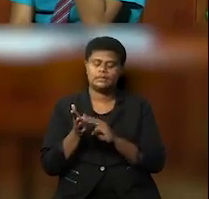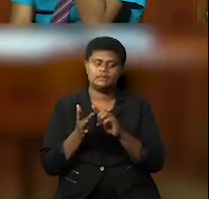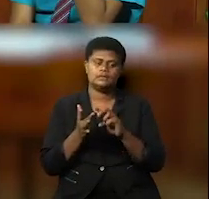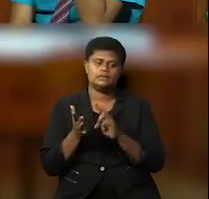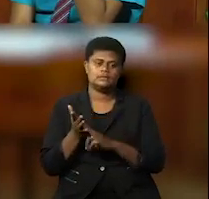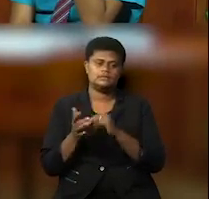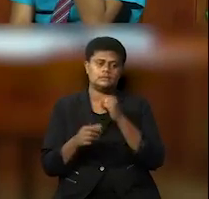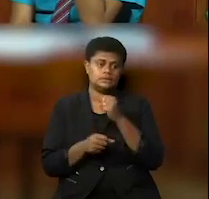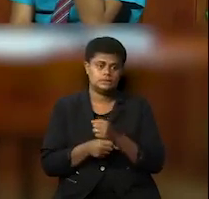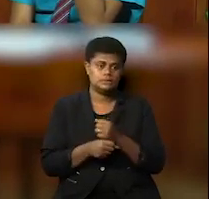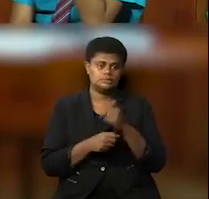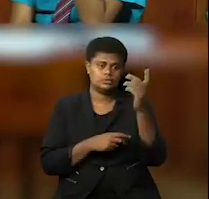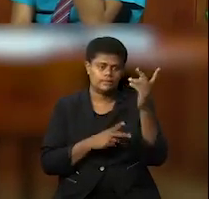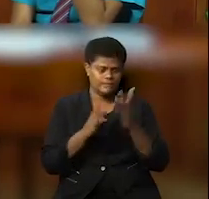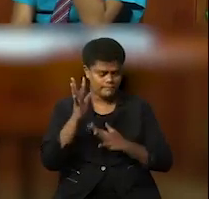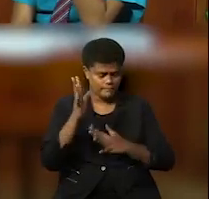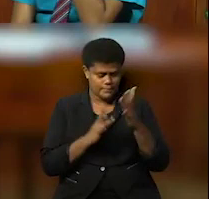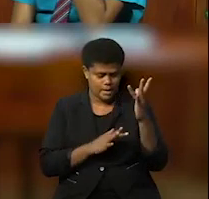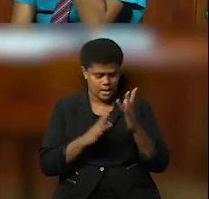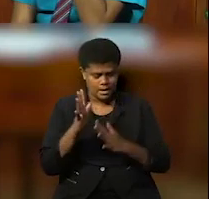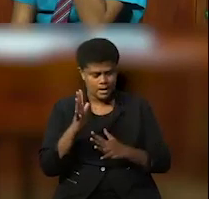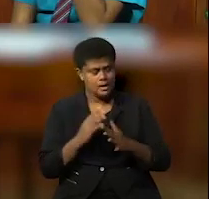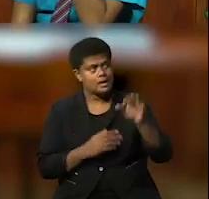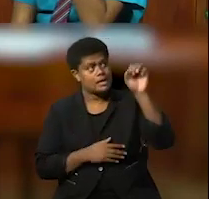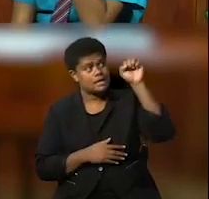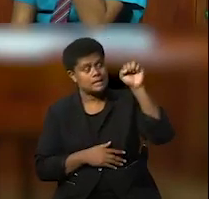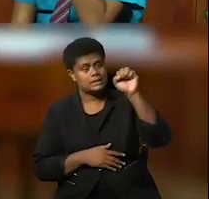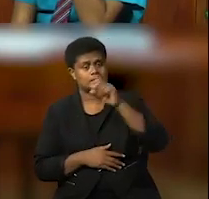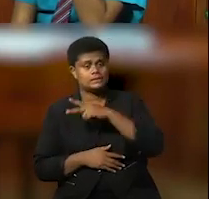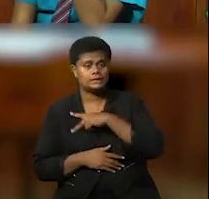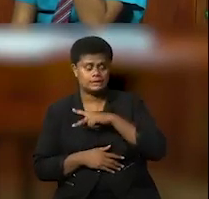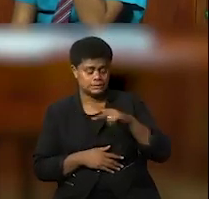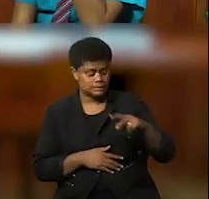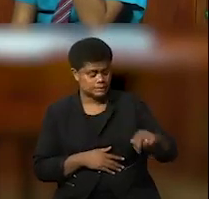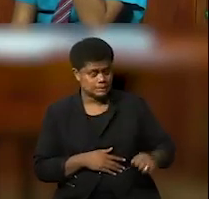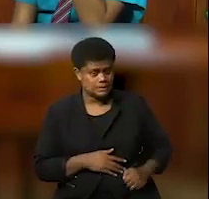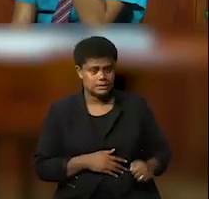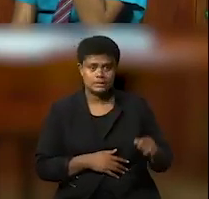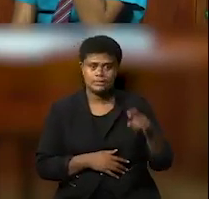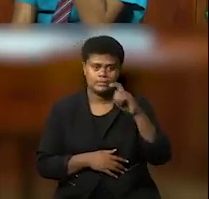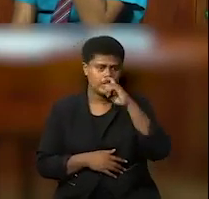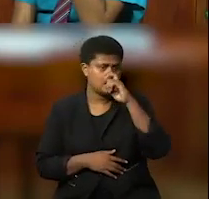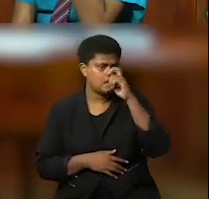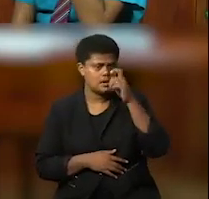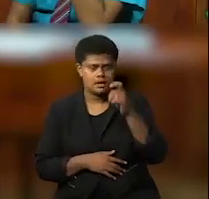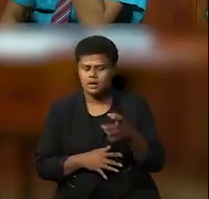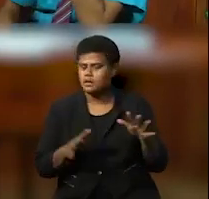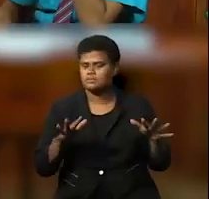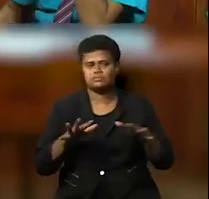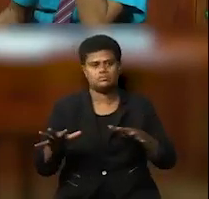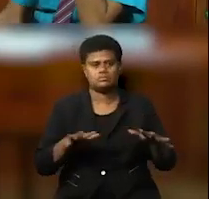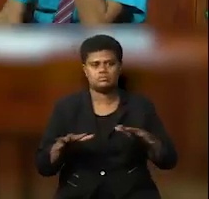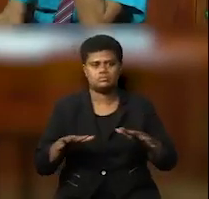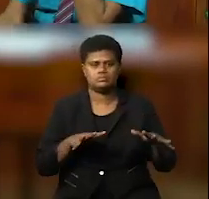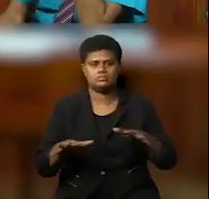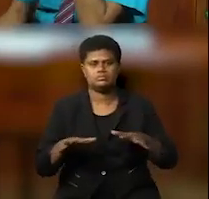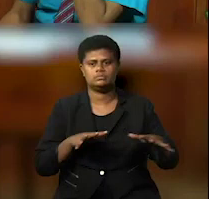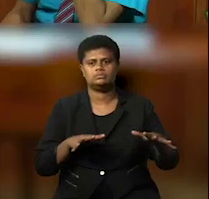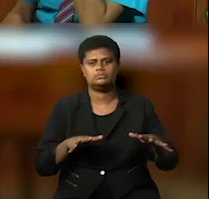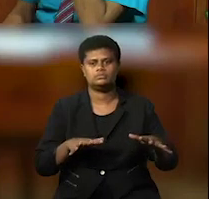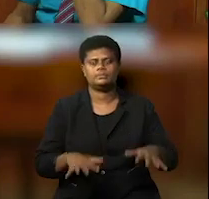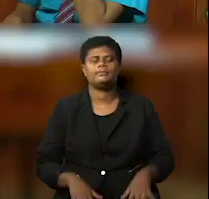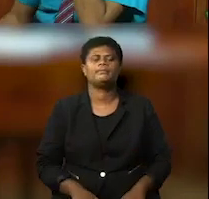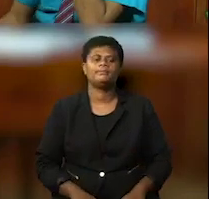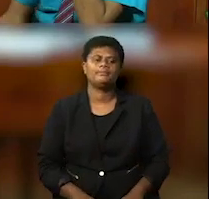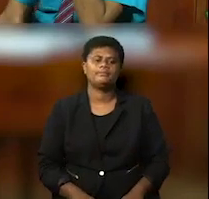that cannot be moved. Mm-hmm. The unshakable kingdom. He is the king of the unshakable kingdom, and he is the consuming fire. Mm-hmm. Now, Tika, when we think about